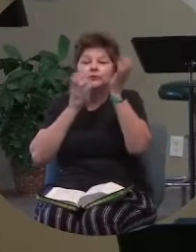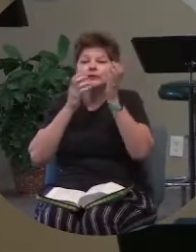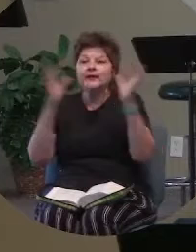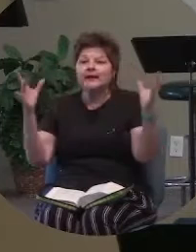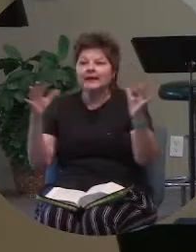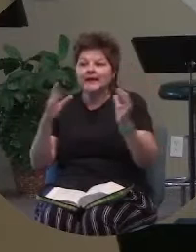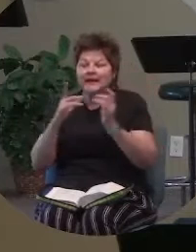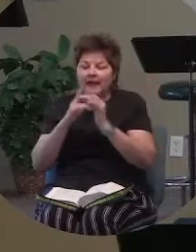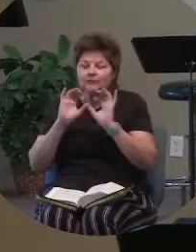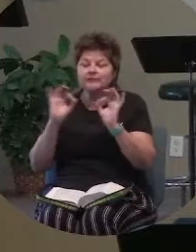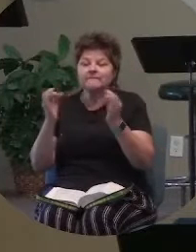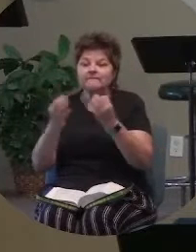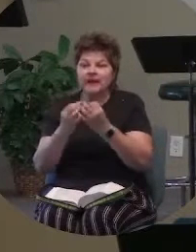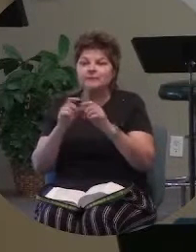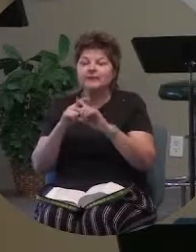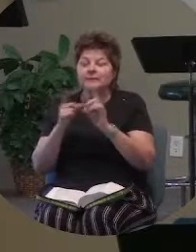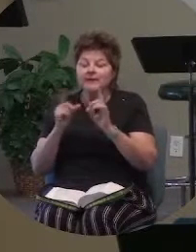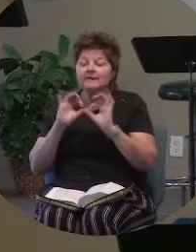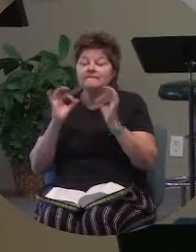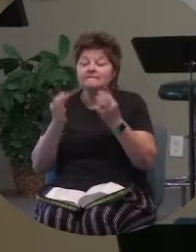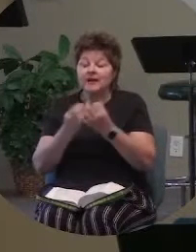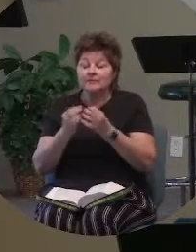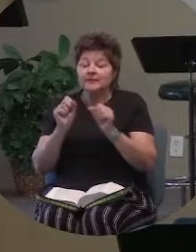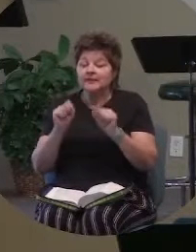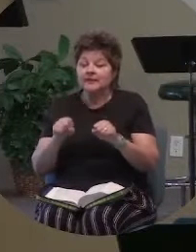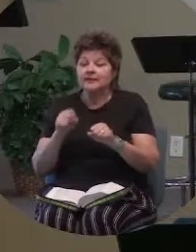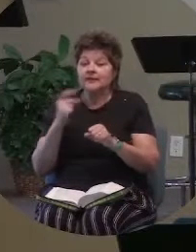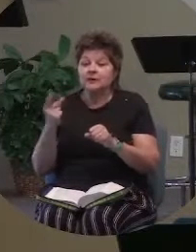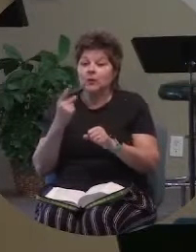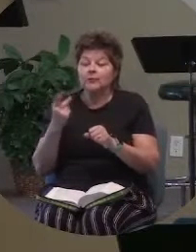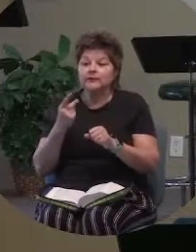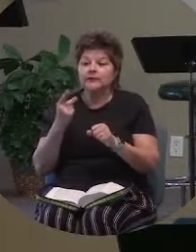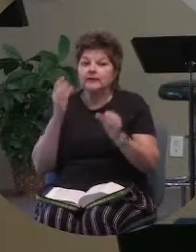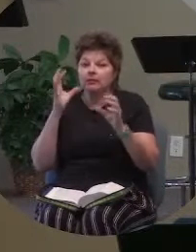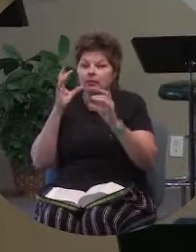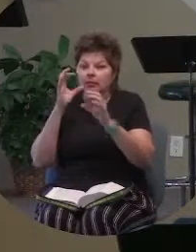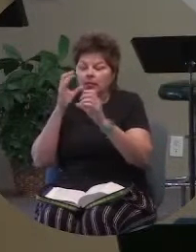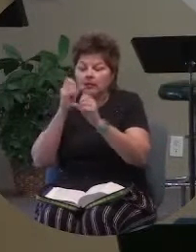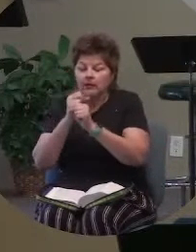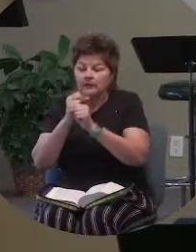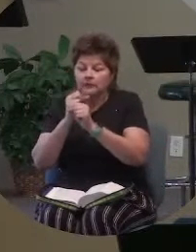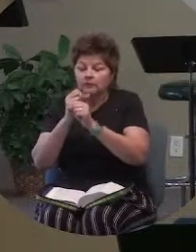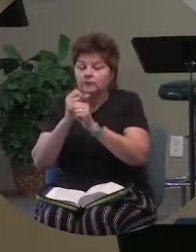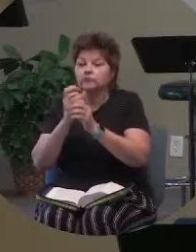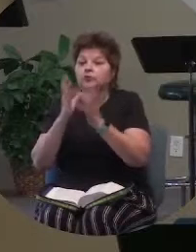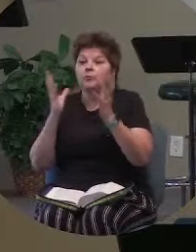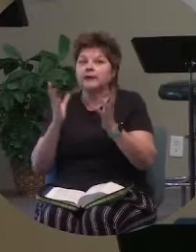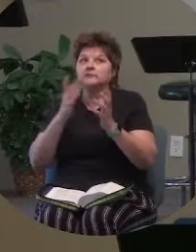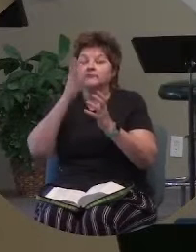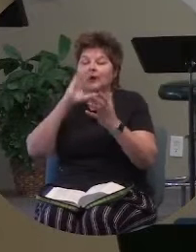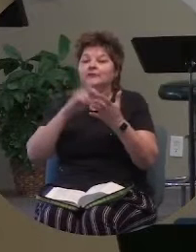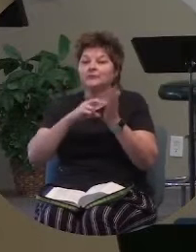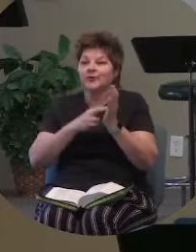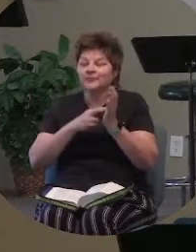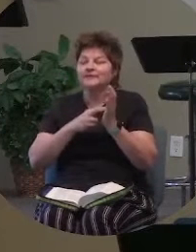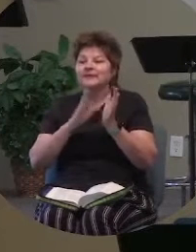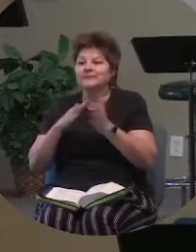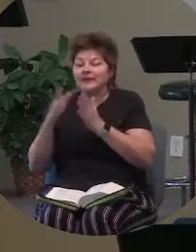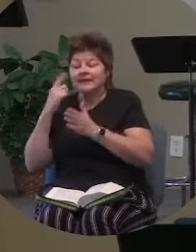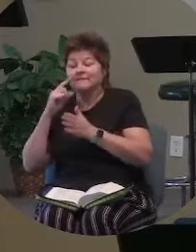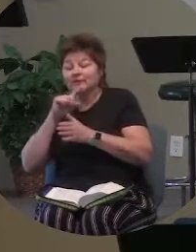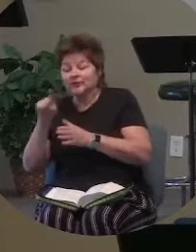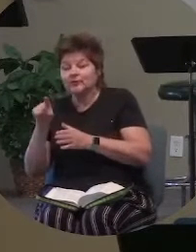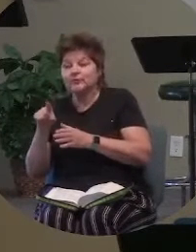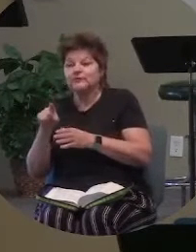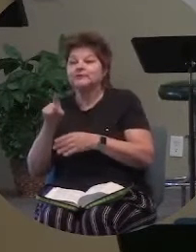said, but that family can only consume so much of what God's purpose and plan is for you. So